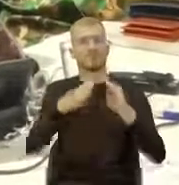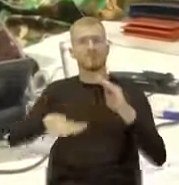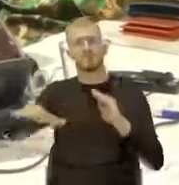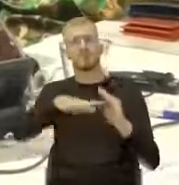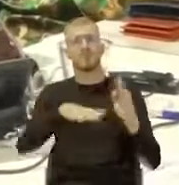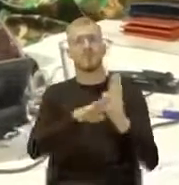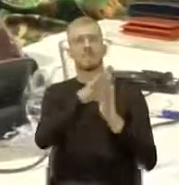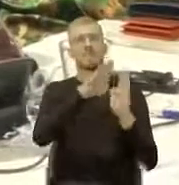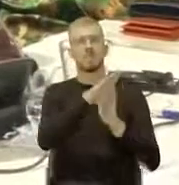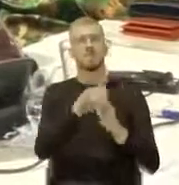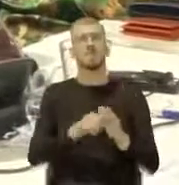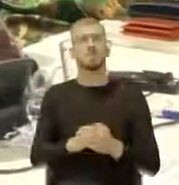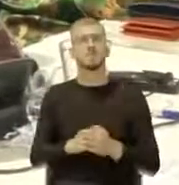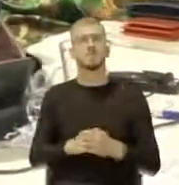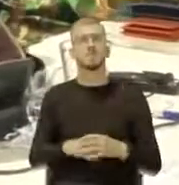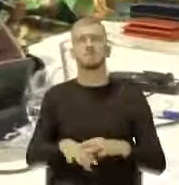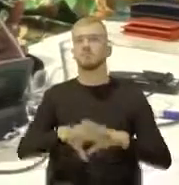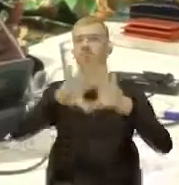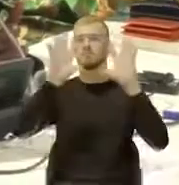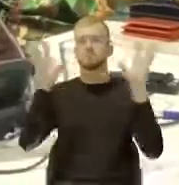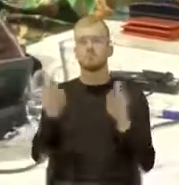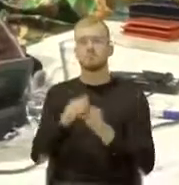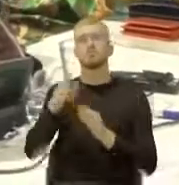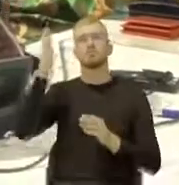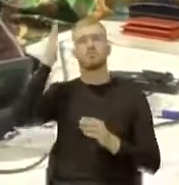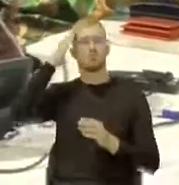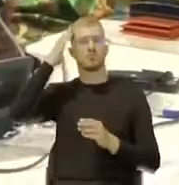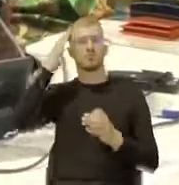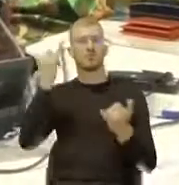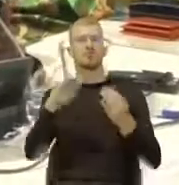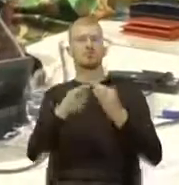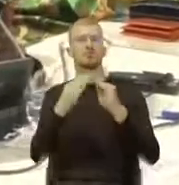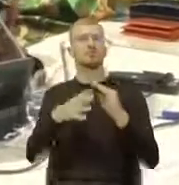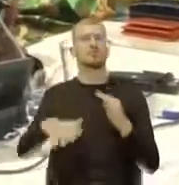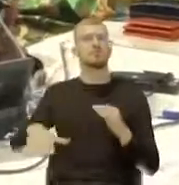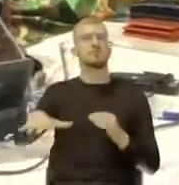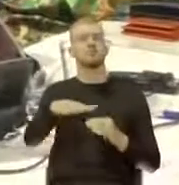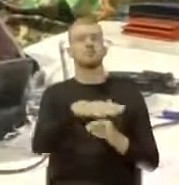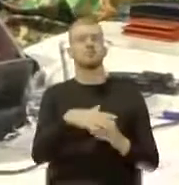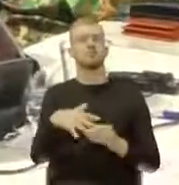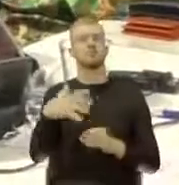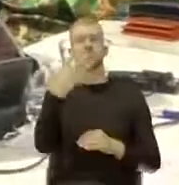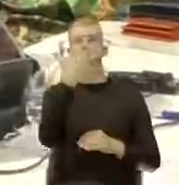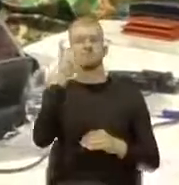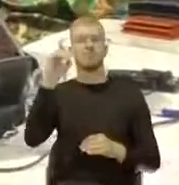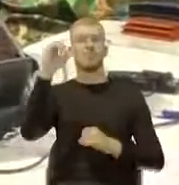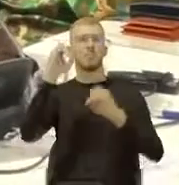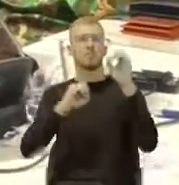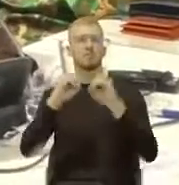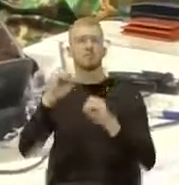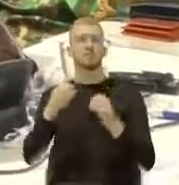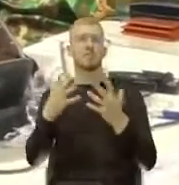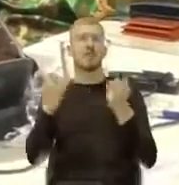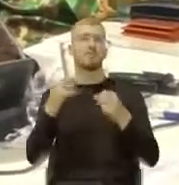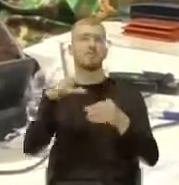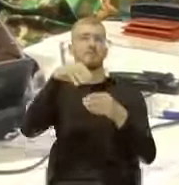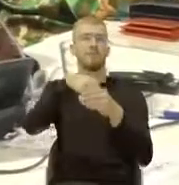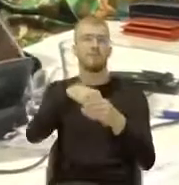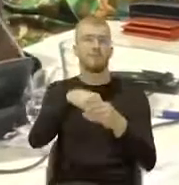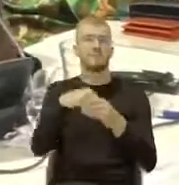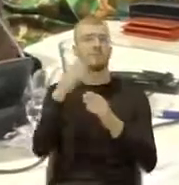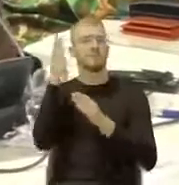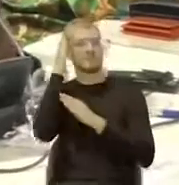more than 50% of the human living inhabitants there. But also, cities today are the